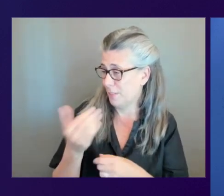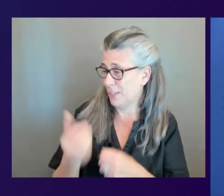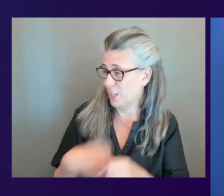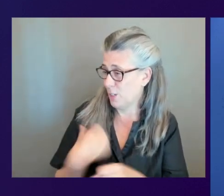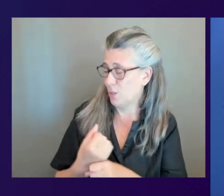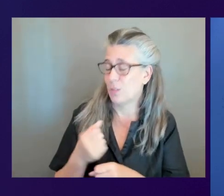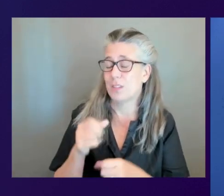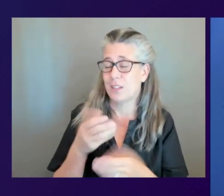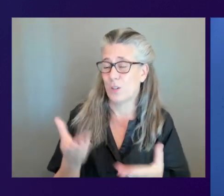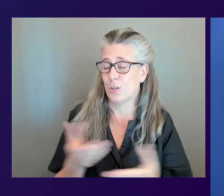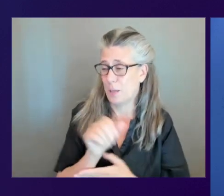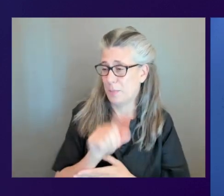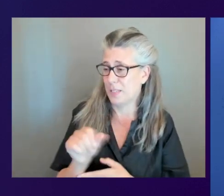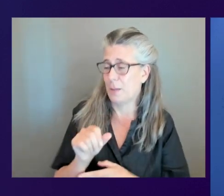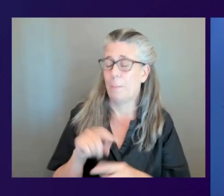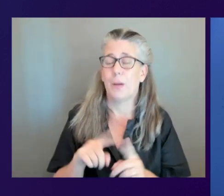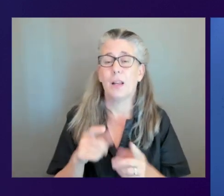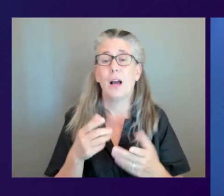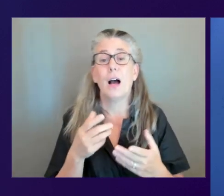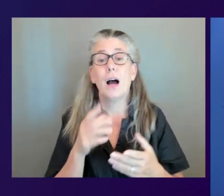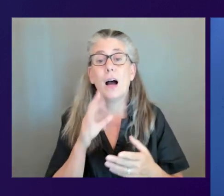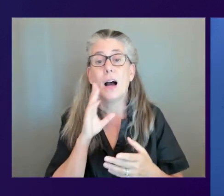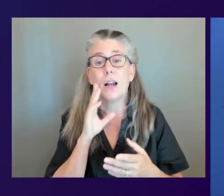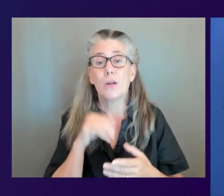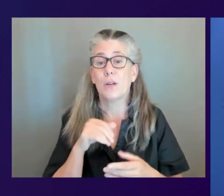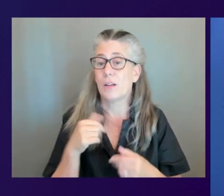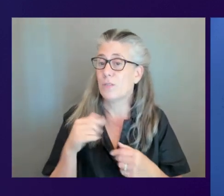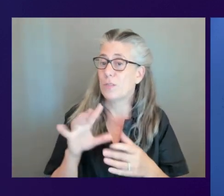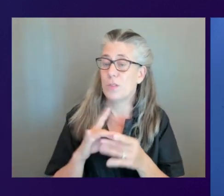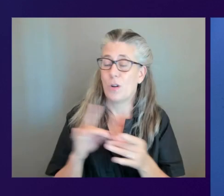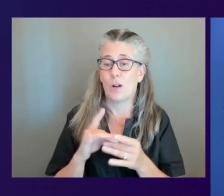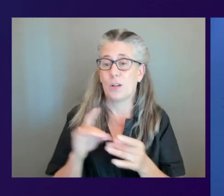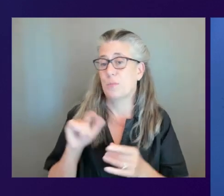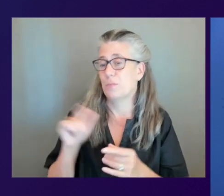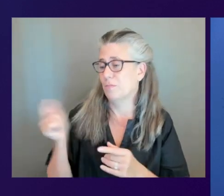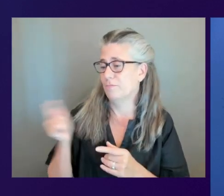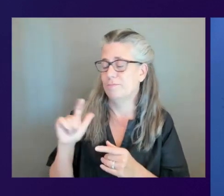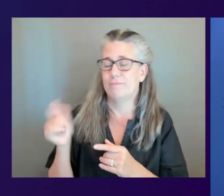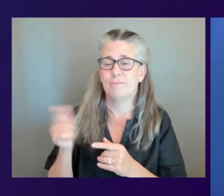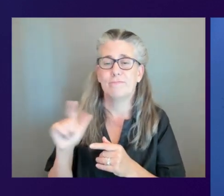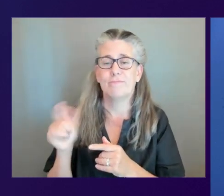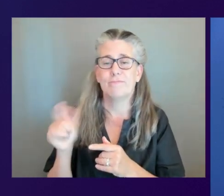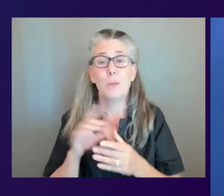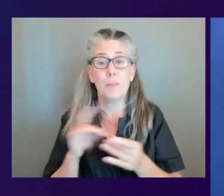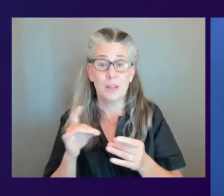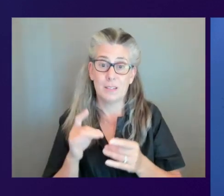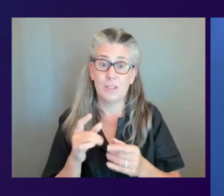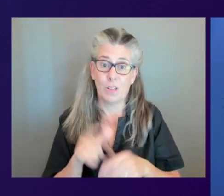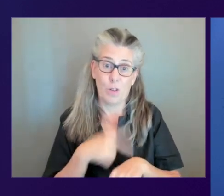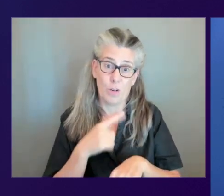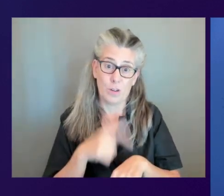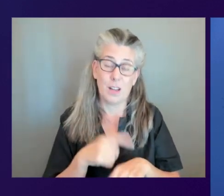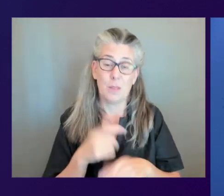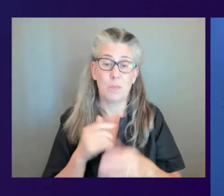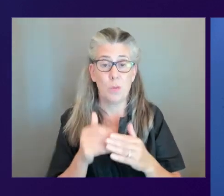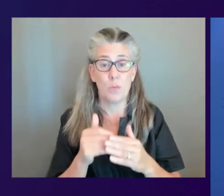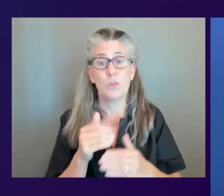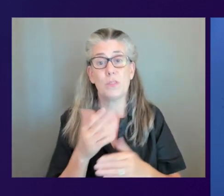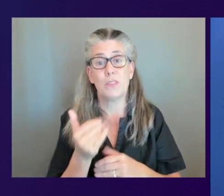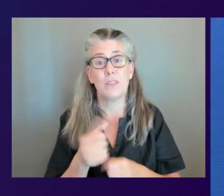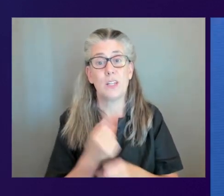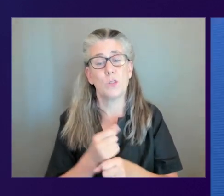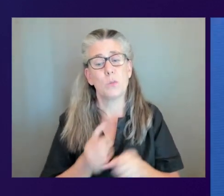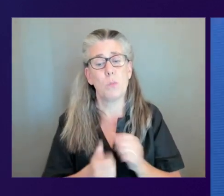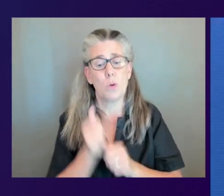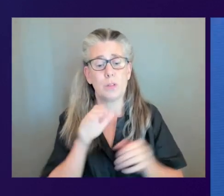joked with these guys, the white, it's no lie. I've been here a minute or two. But no, I've been almost, like I say, 15 years. I've been largely AWS in my career. I did spend